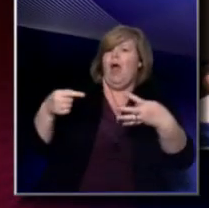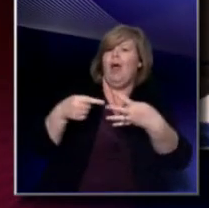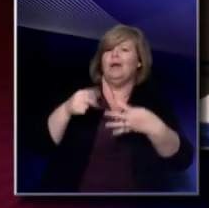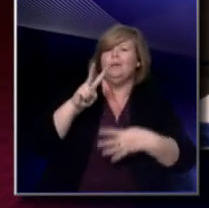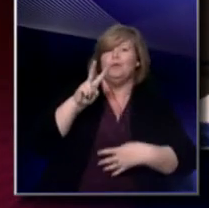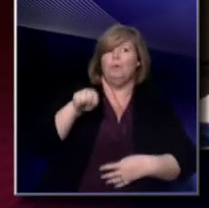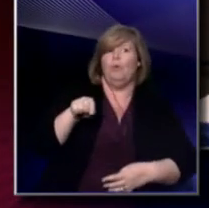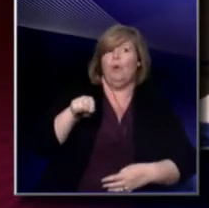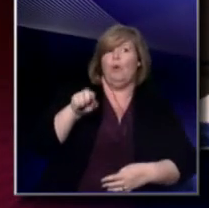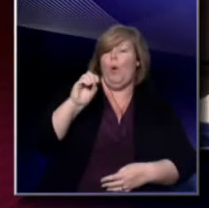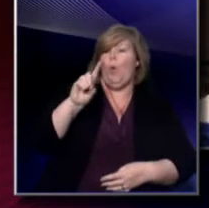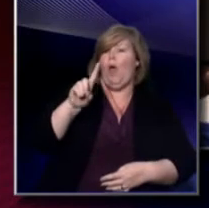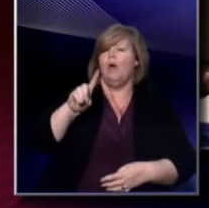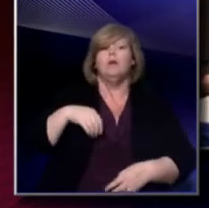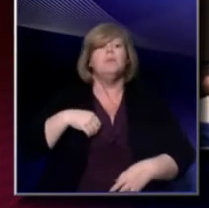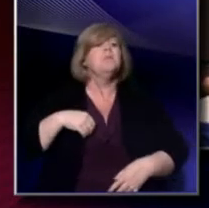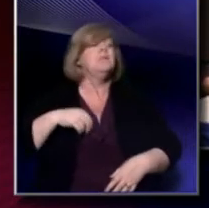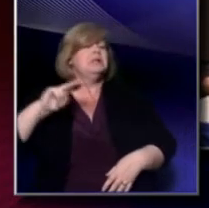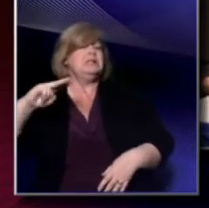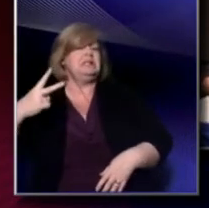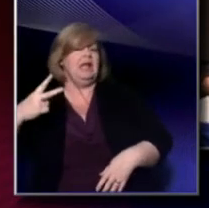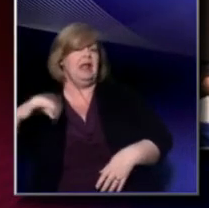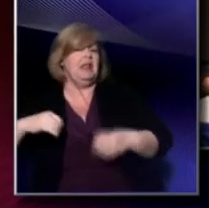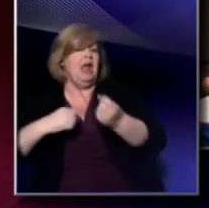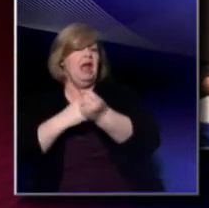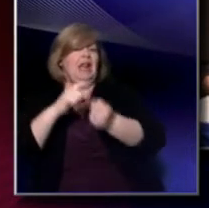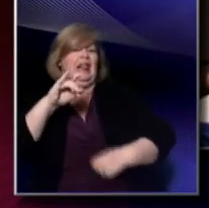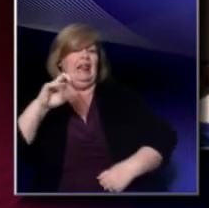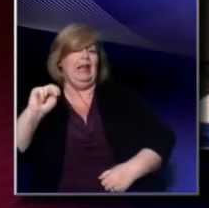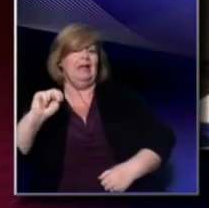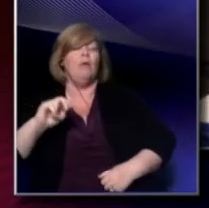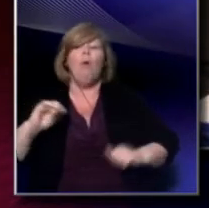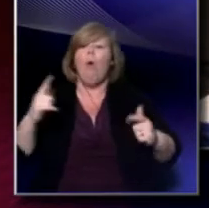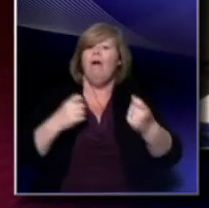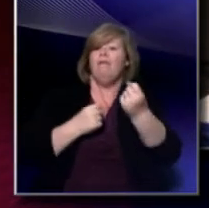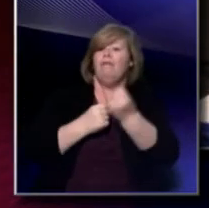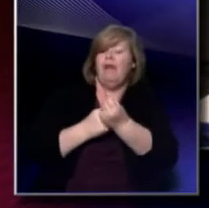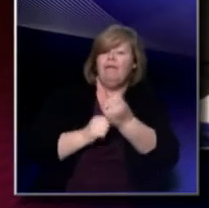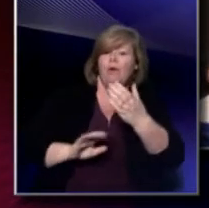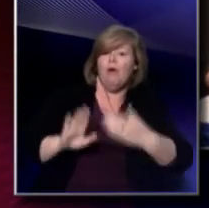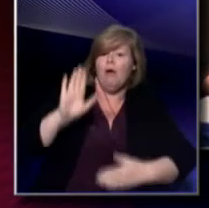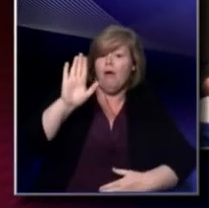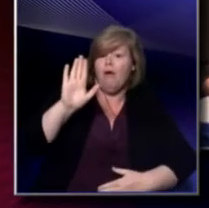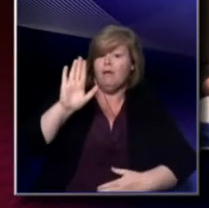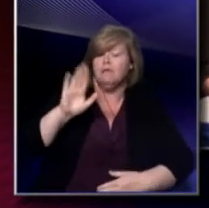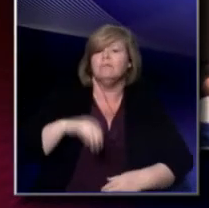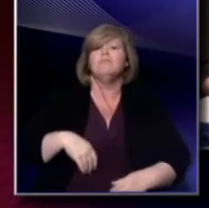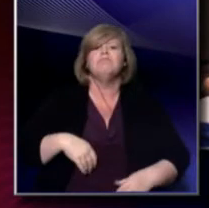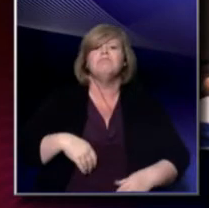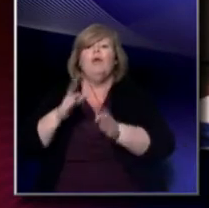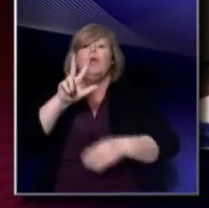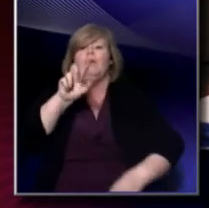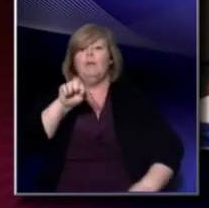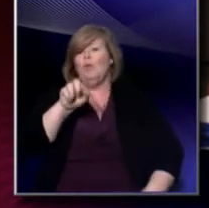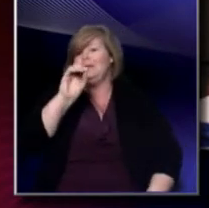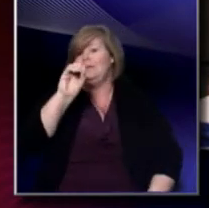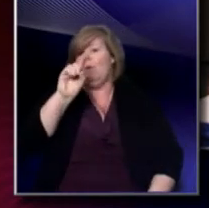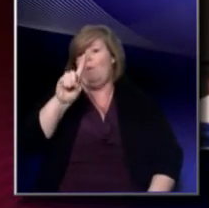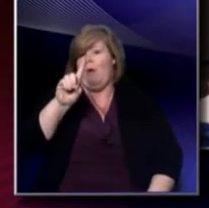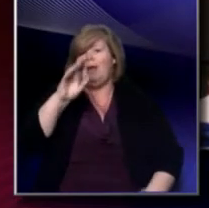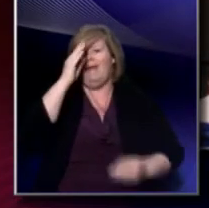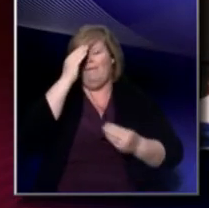I second that. That's Glenn. Okay. All in favor say aye. Aye. Aye. Information